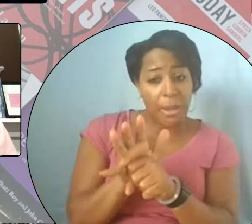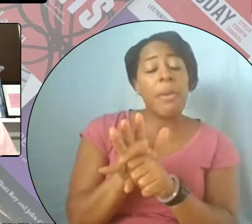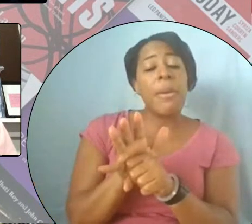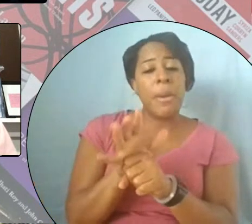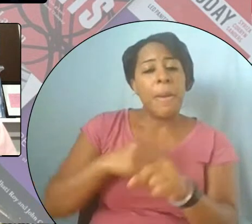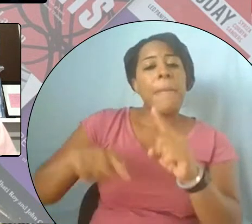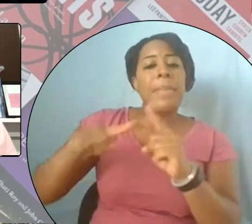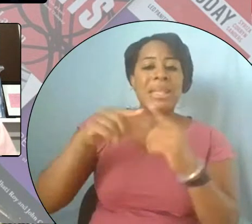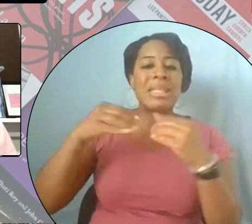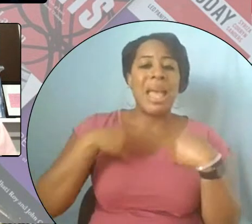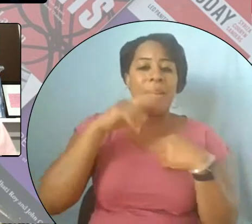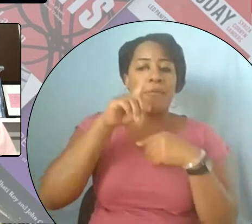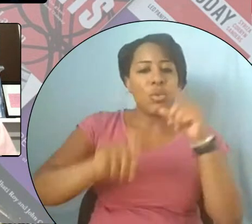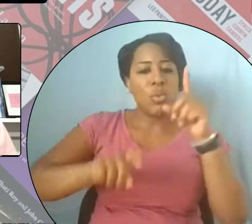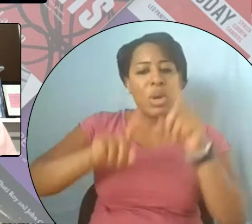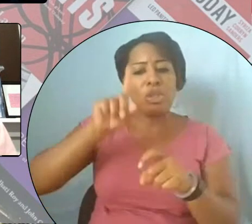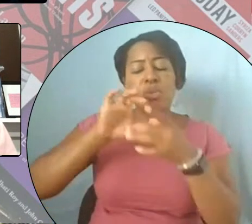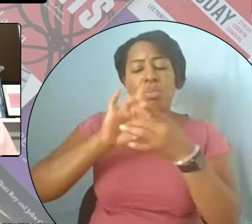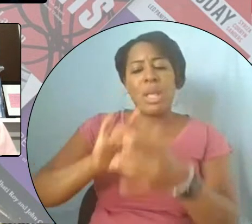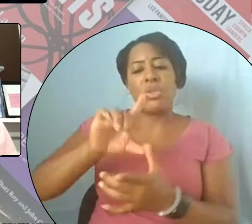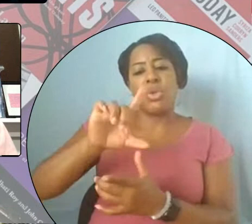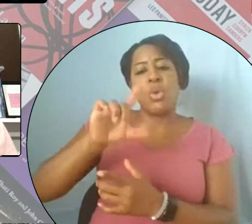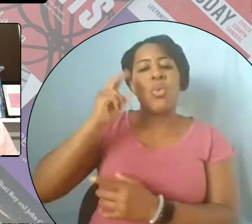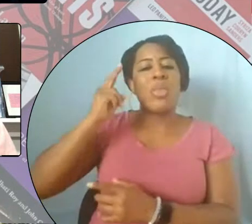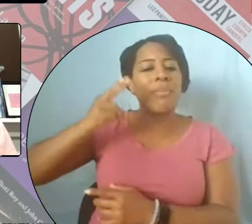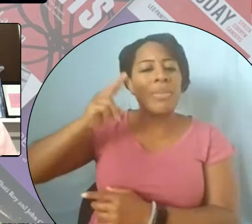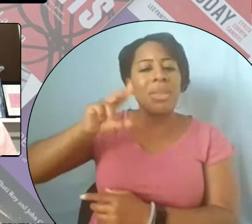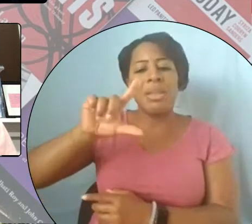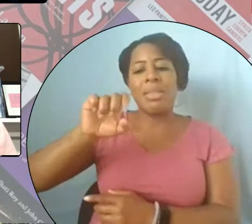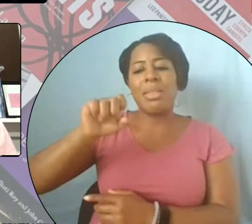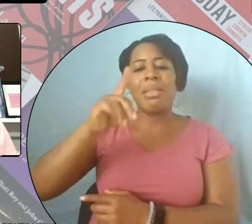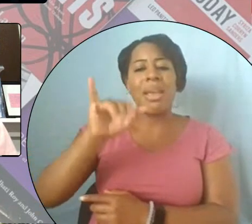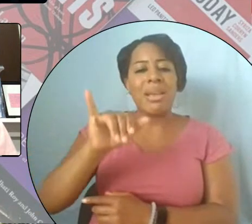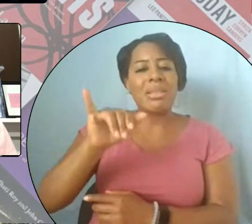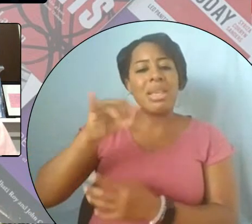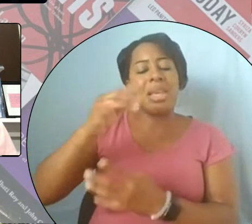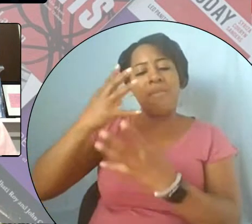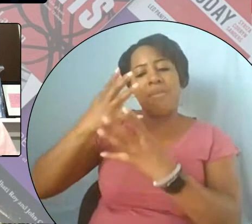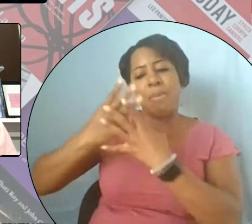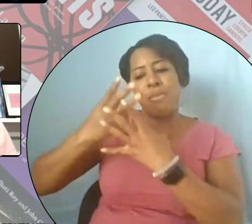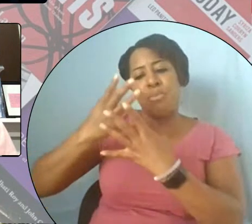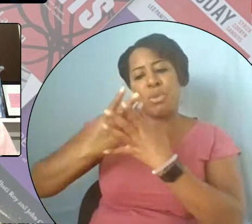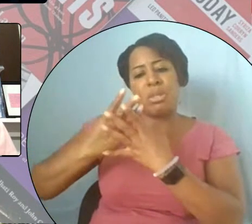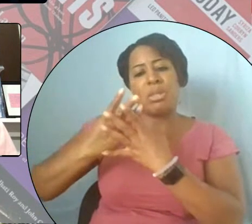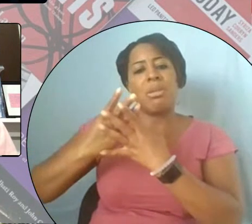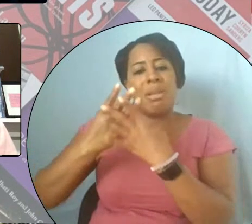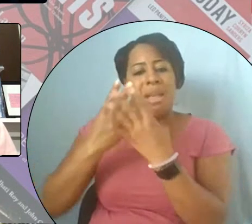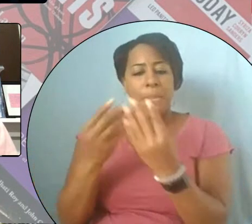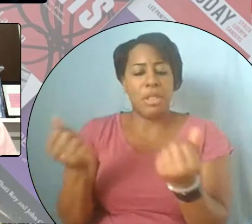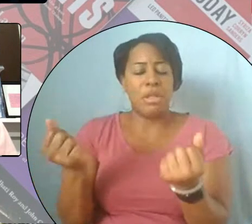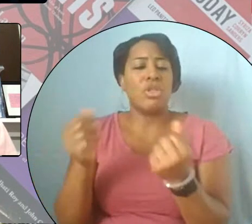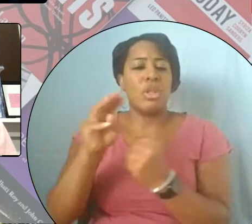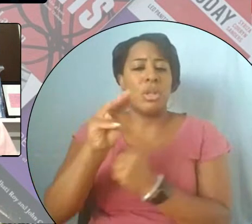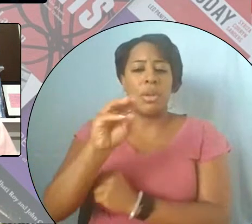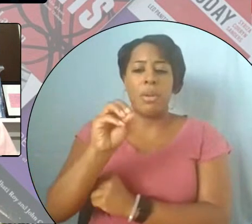about the legacies of the prison abolition movement and how maybe one of the legacies of the prison abolition